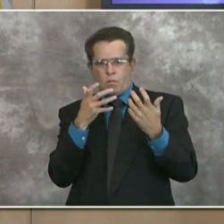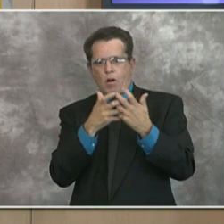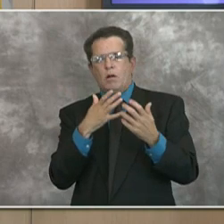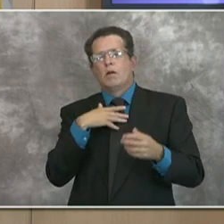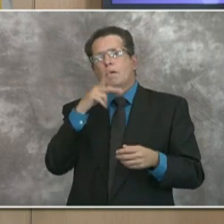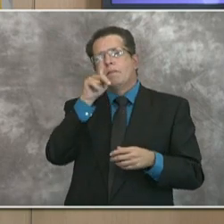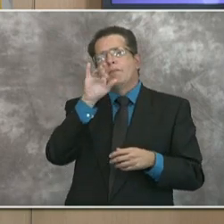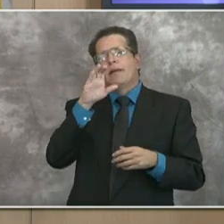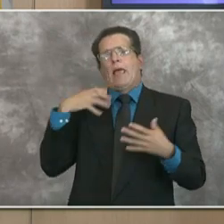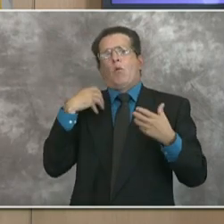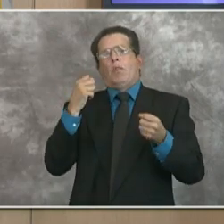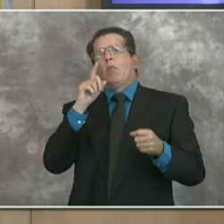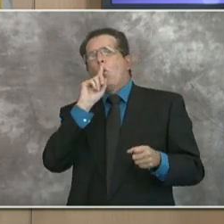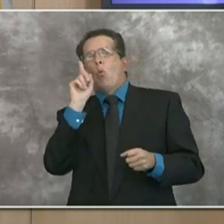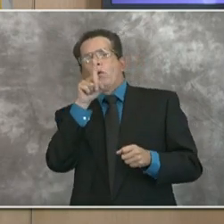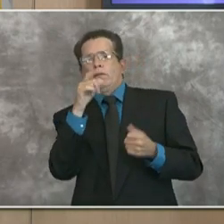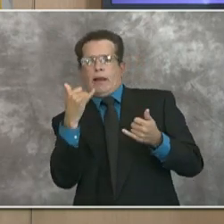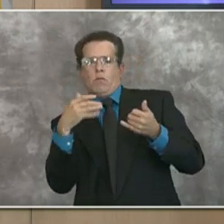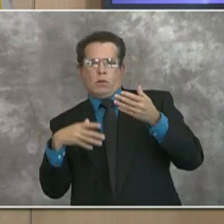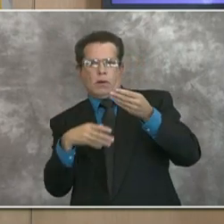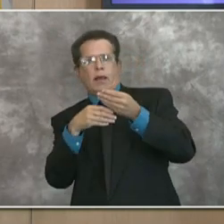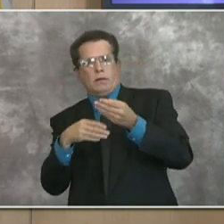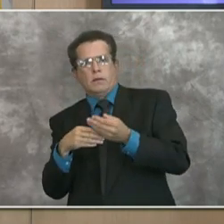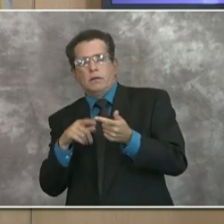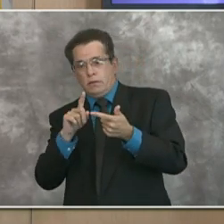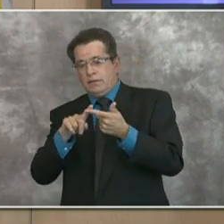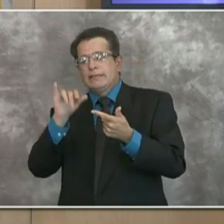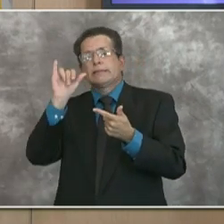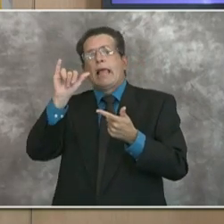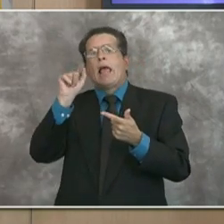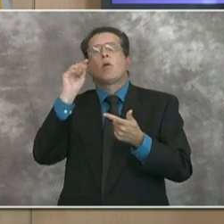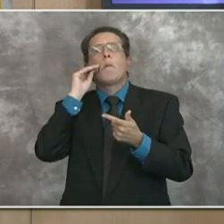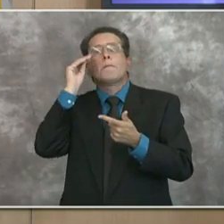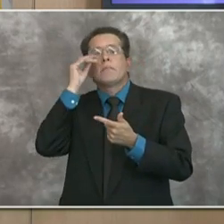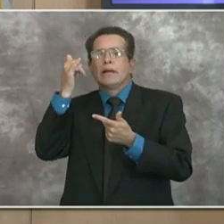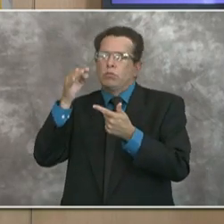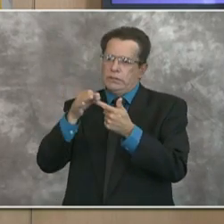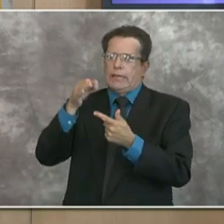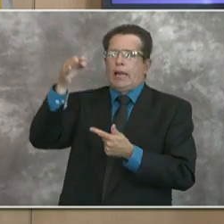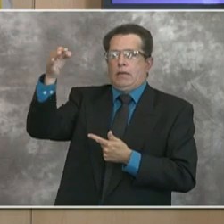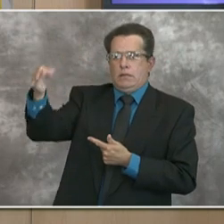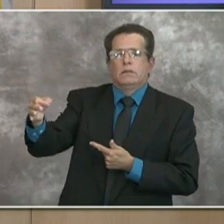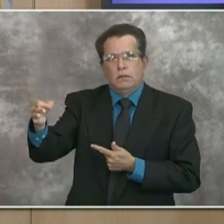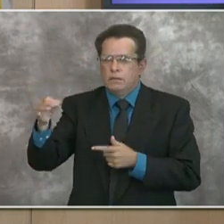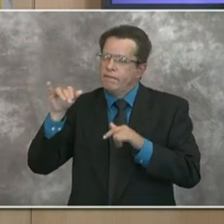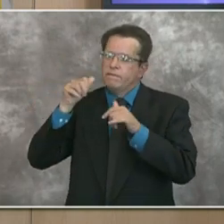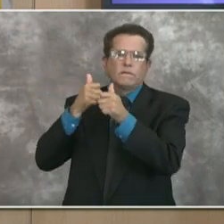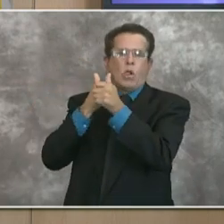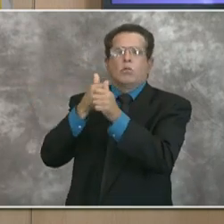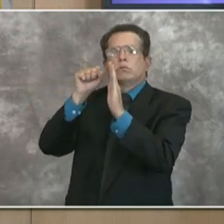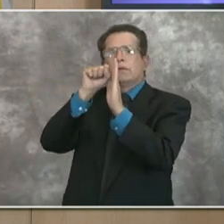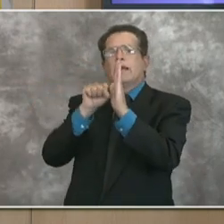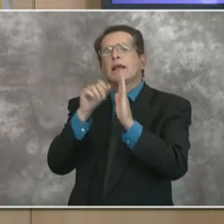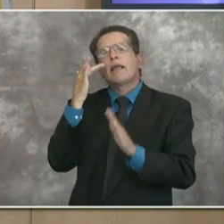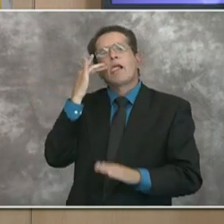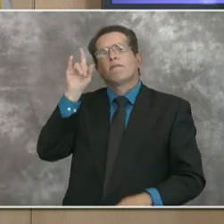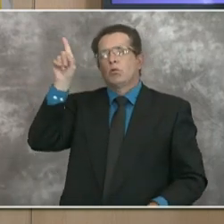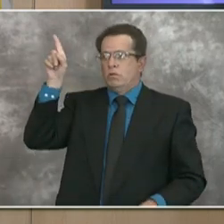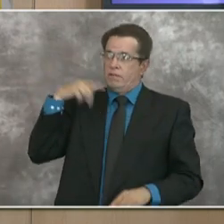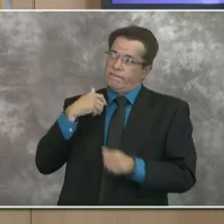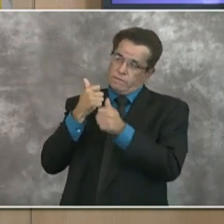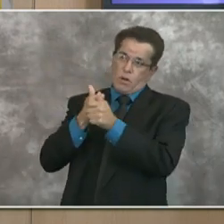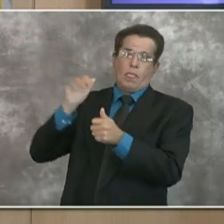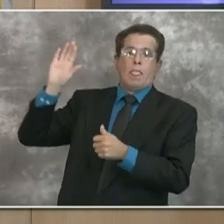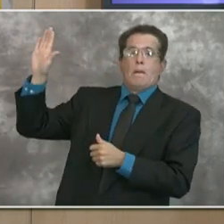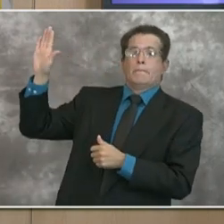order. The first, which was mentioned, was extending the stay-at-home order just to be consistent with the state of California. We want to align with them